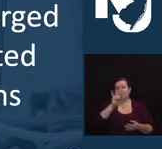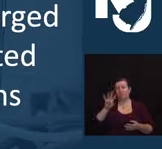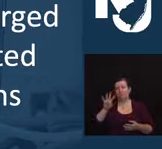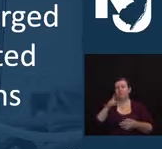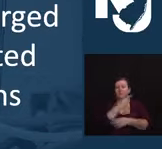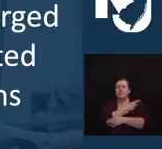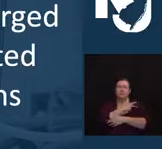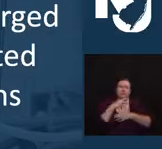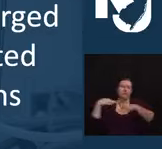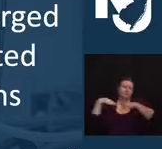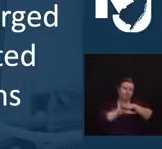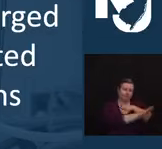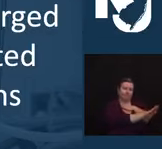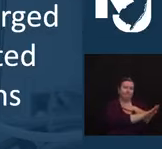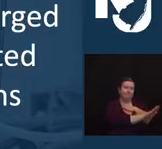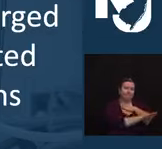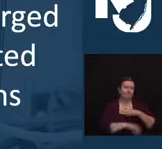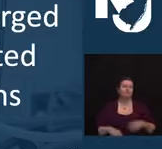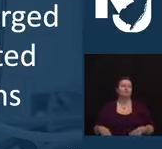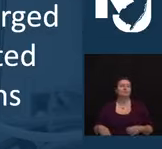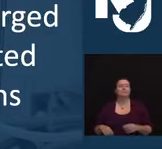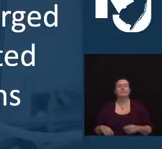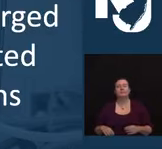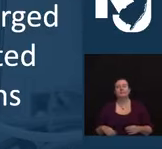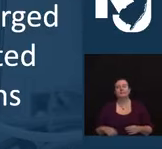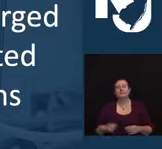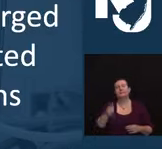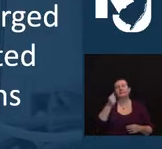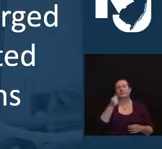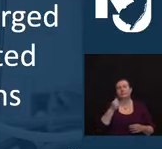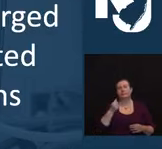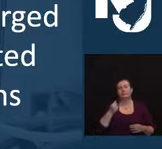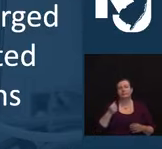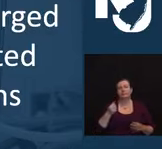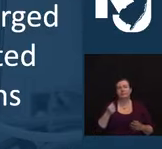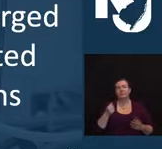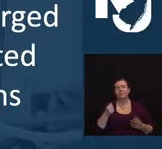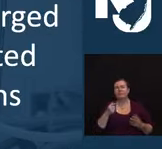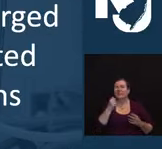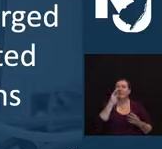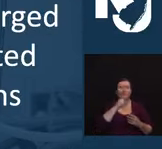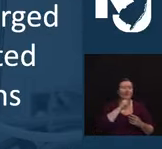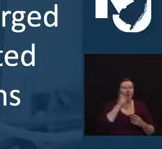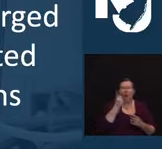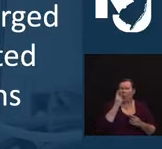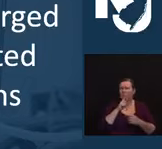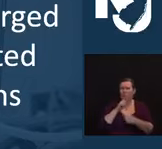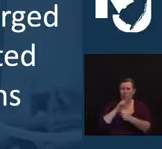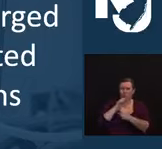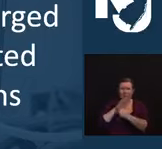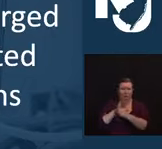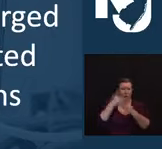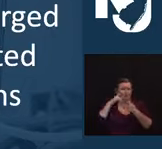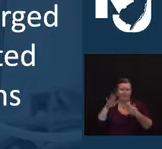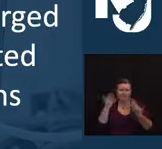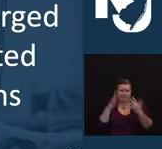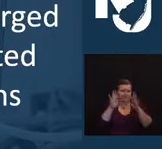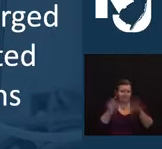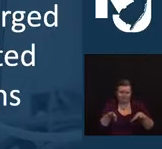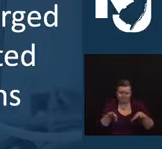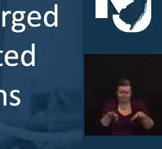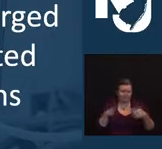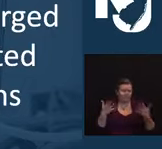admitted. Our hospitals reported, again, at the risk of comparing apples and oranges, as these are not confirmed,